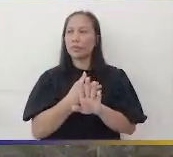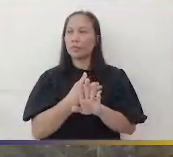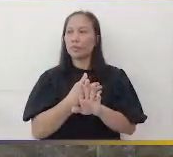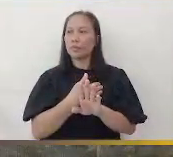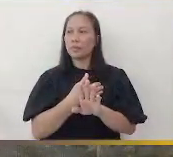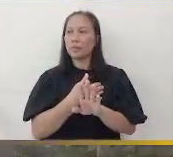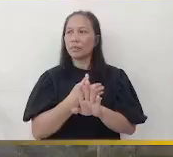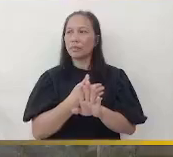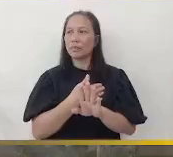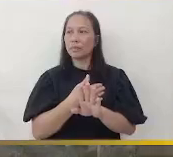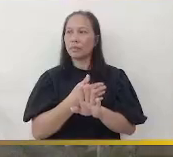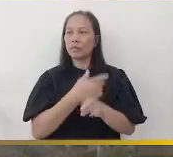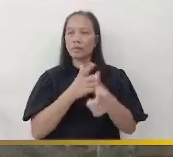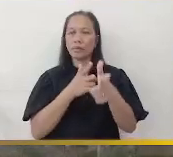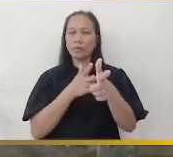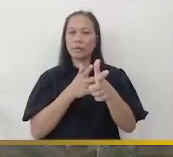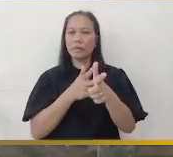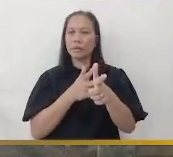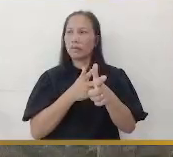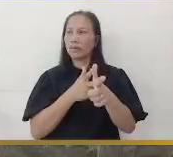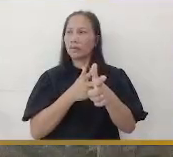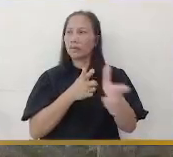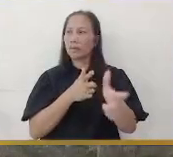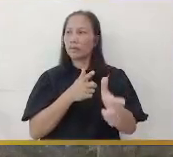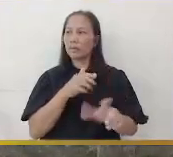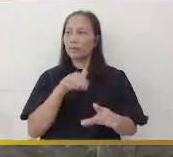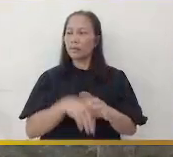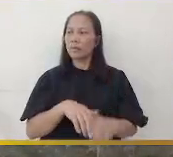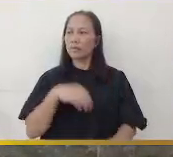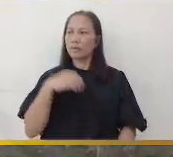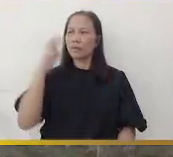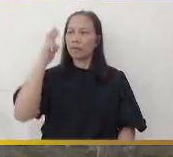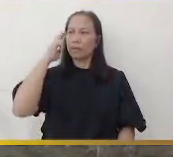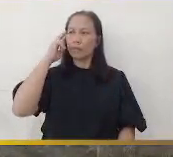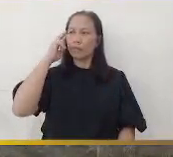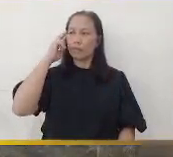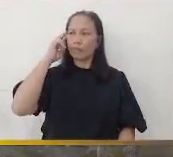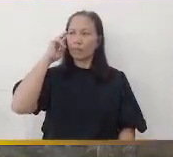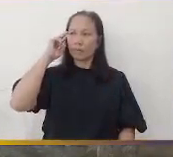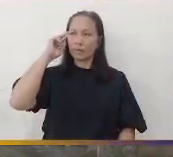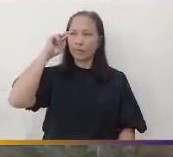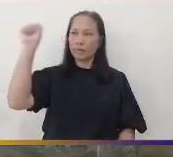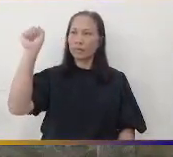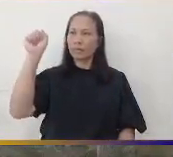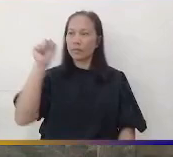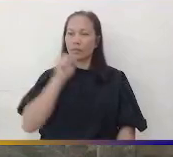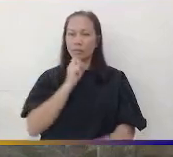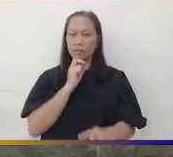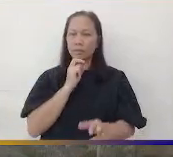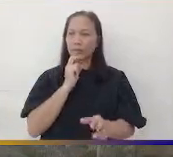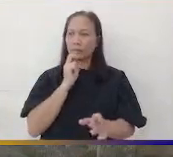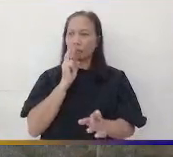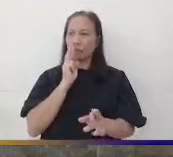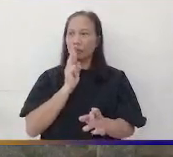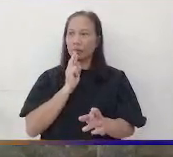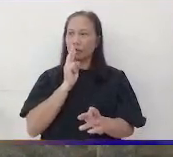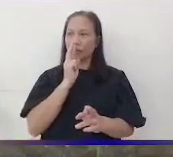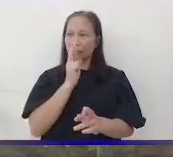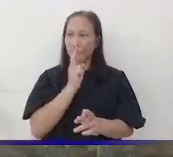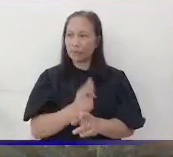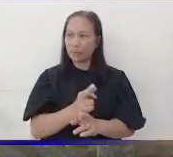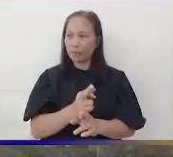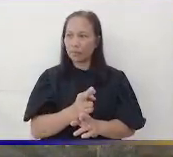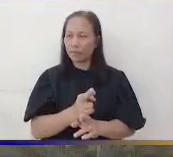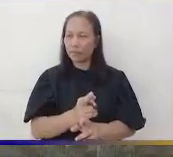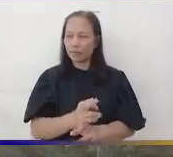his righteousness you see that's the plan of God He intends to bring us back in line with